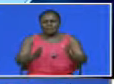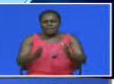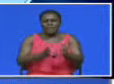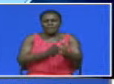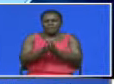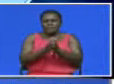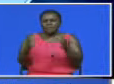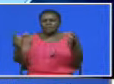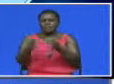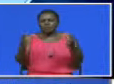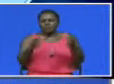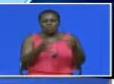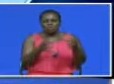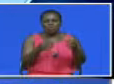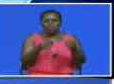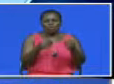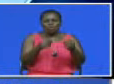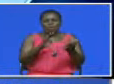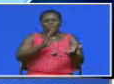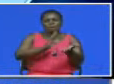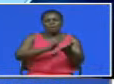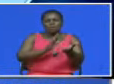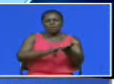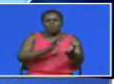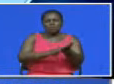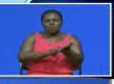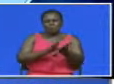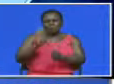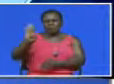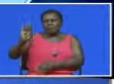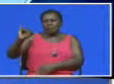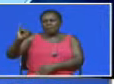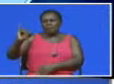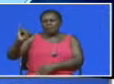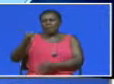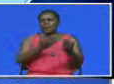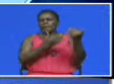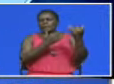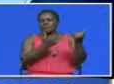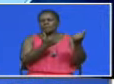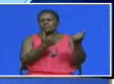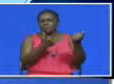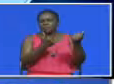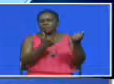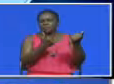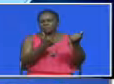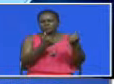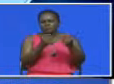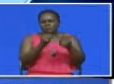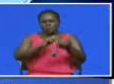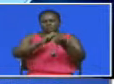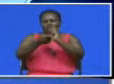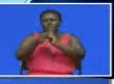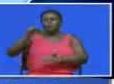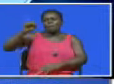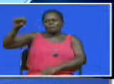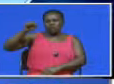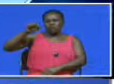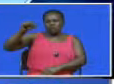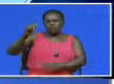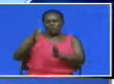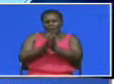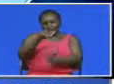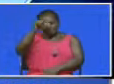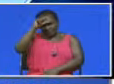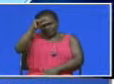interest groups continue reviving proposals of the referendum bill expected to radically shake up the country's political and